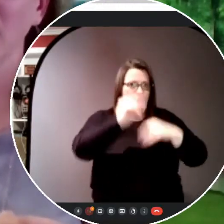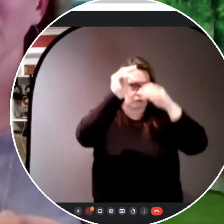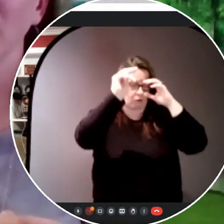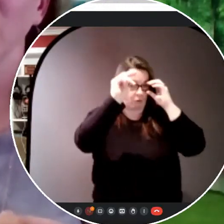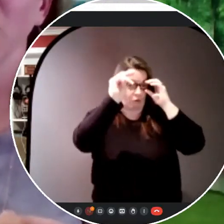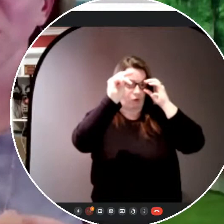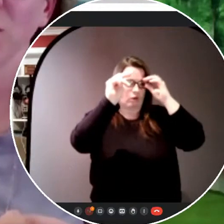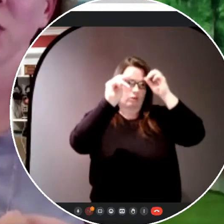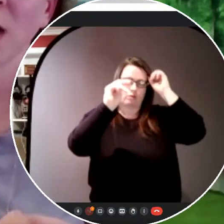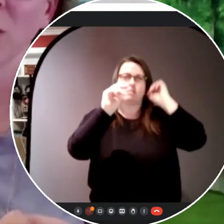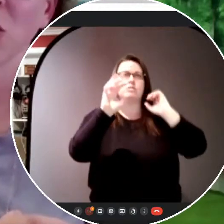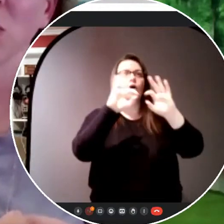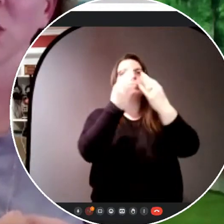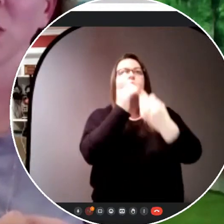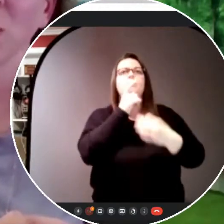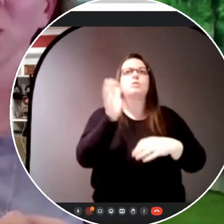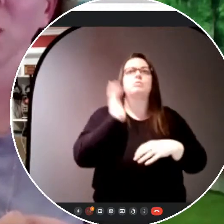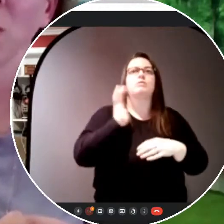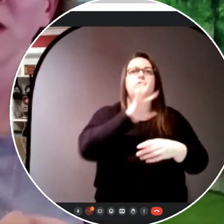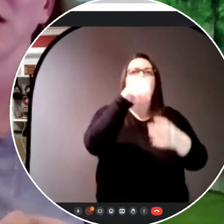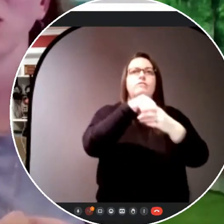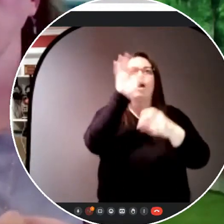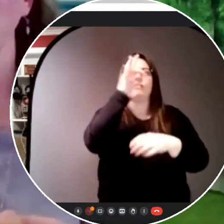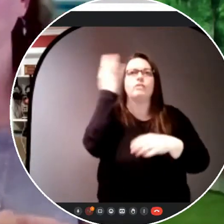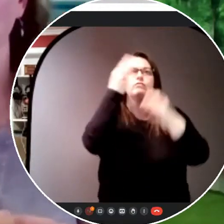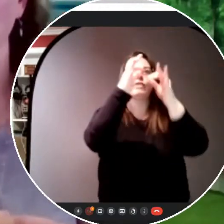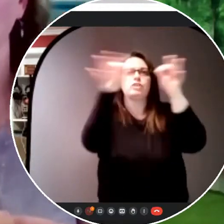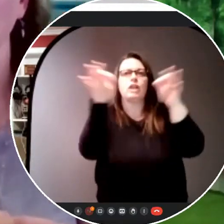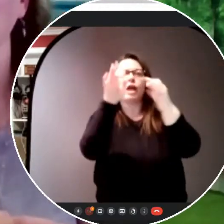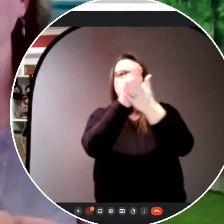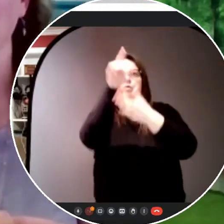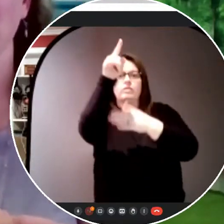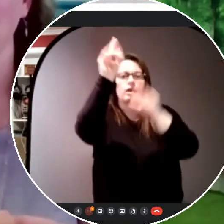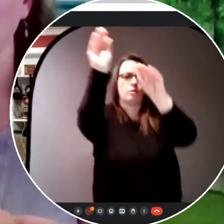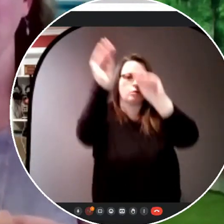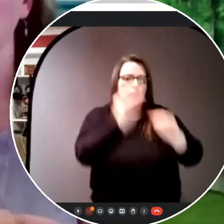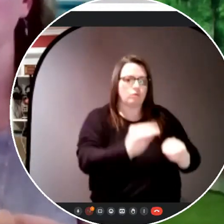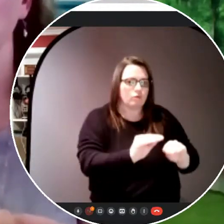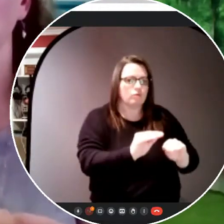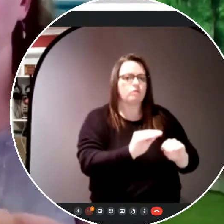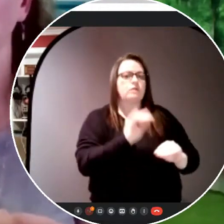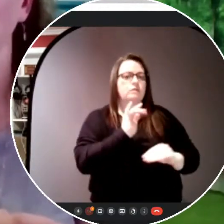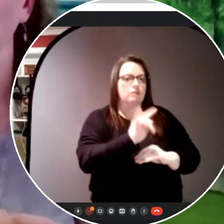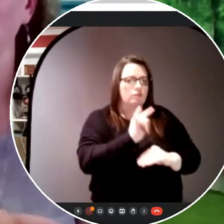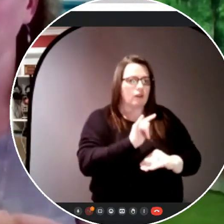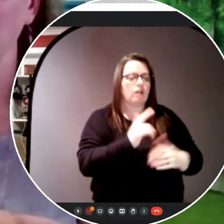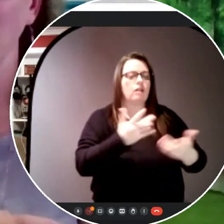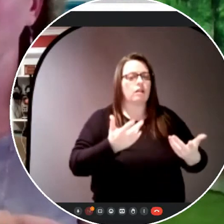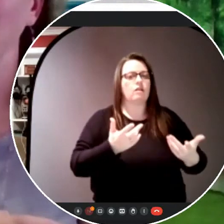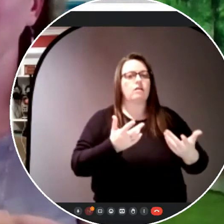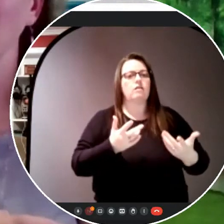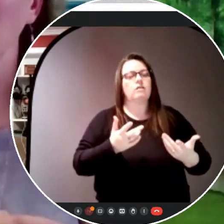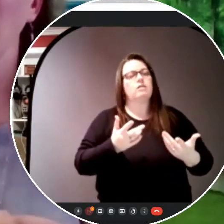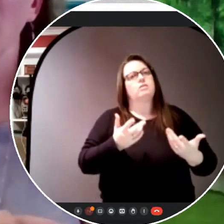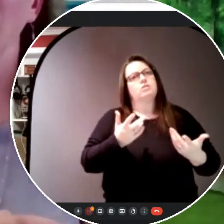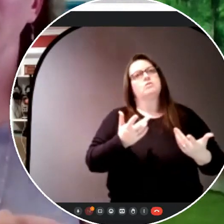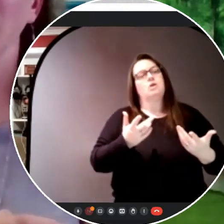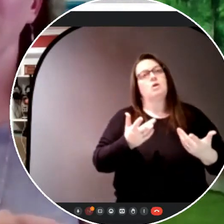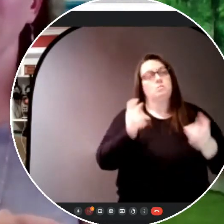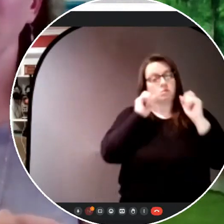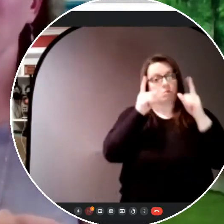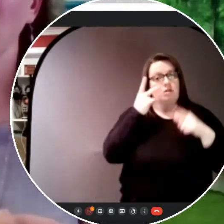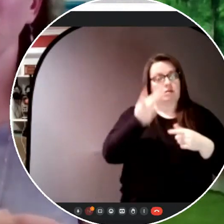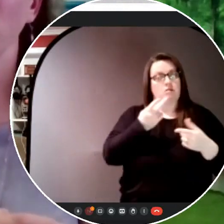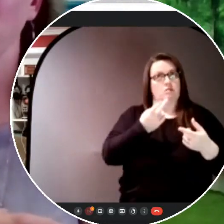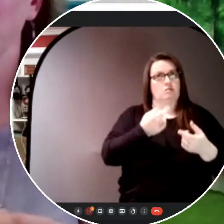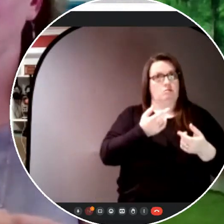had attended the French first language schools out in the Port au Port Peninsula are moving into Stephenville. It's actually really surprising how quickly that's happening. And